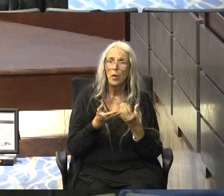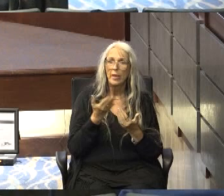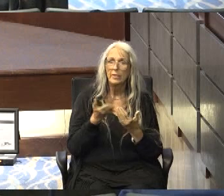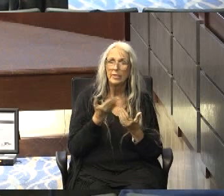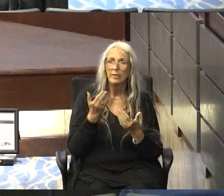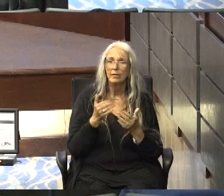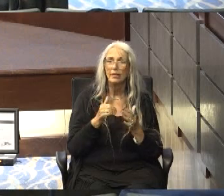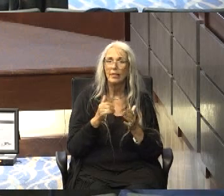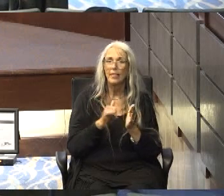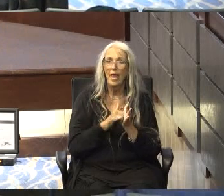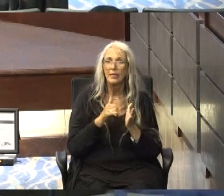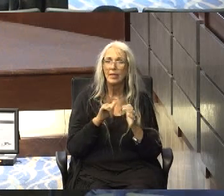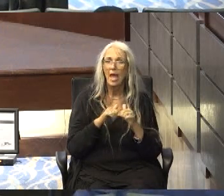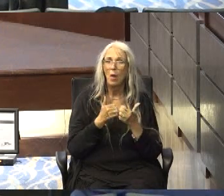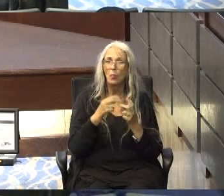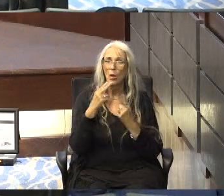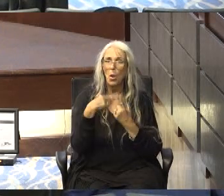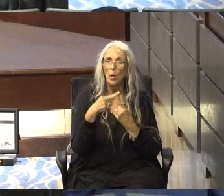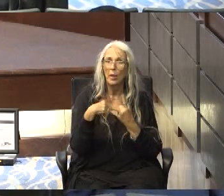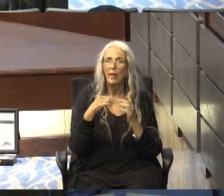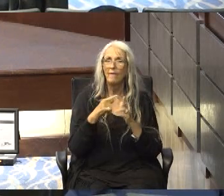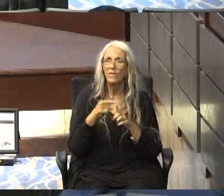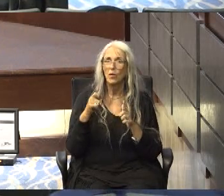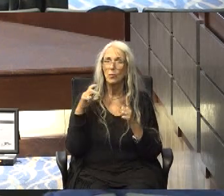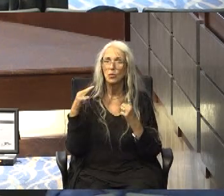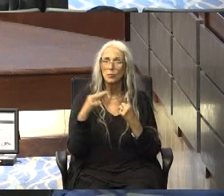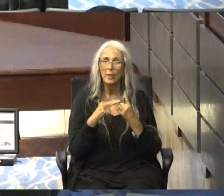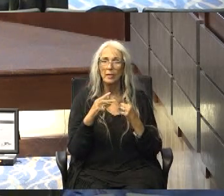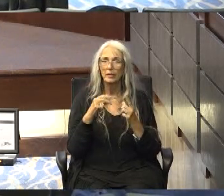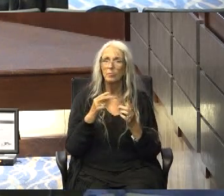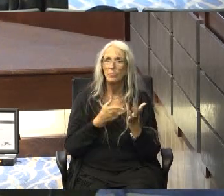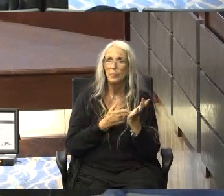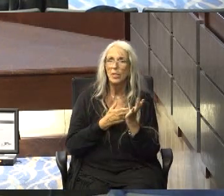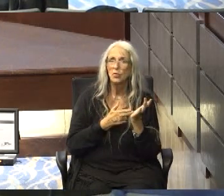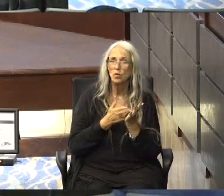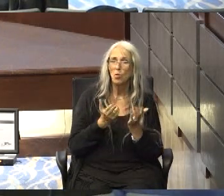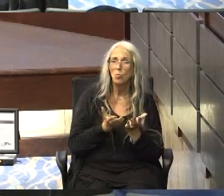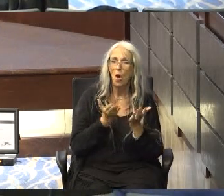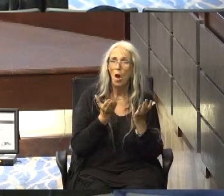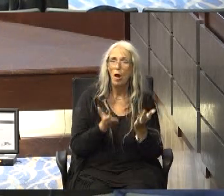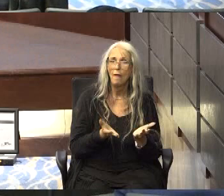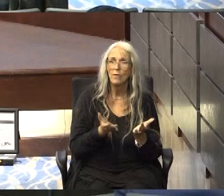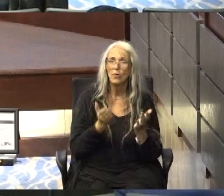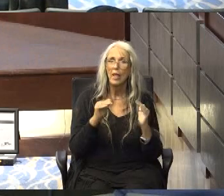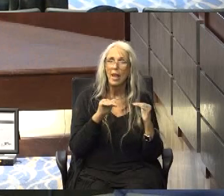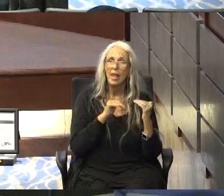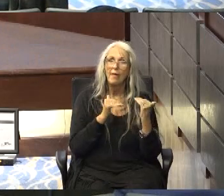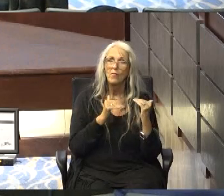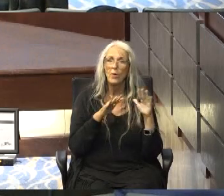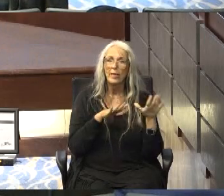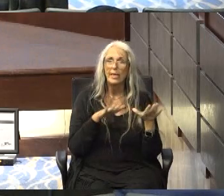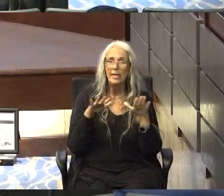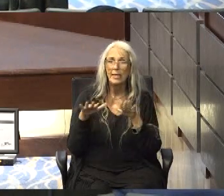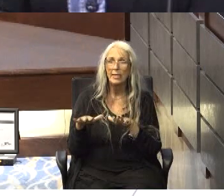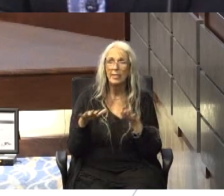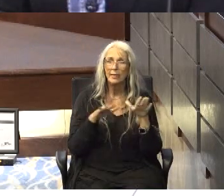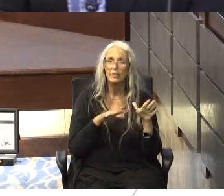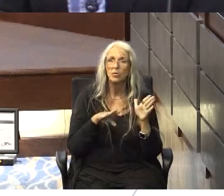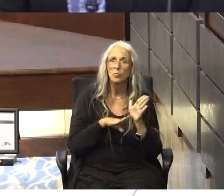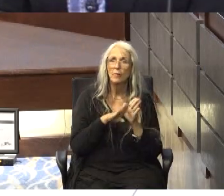if we can look at it from that perspective to make sure that we're offering a level of ease into